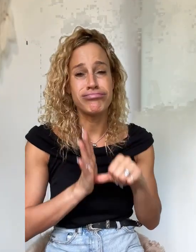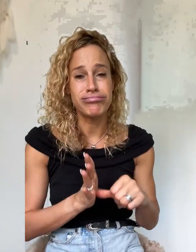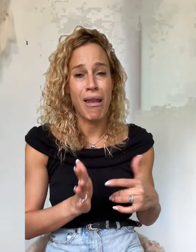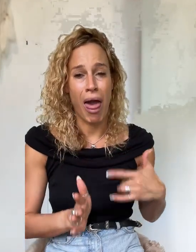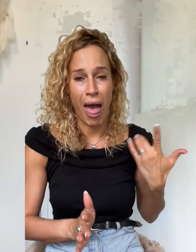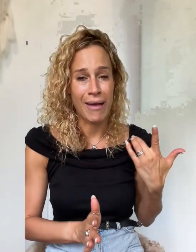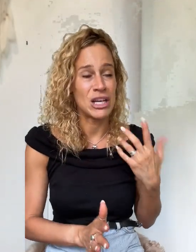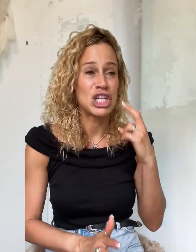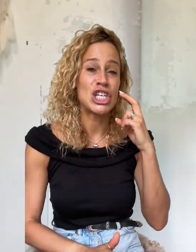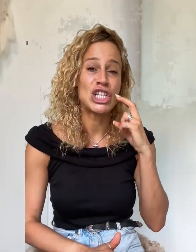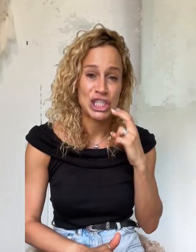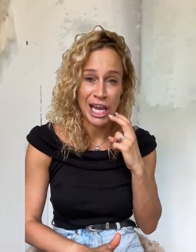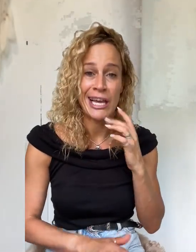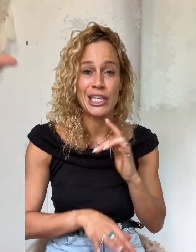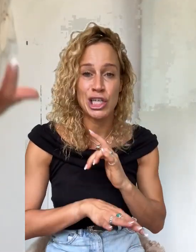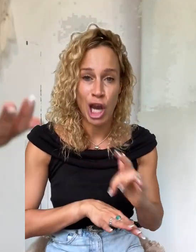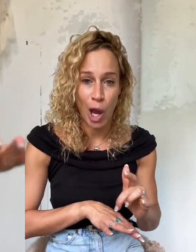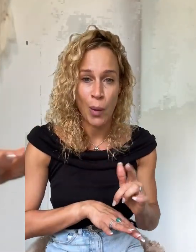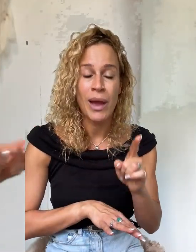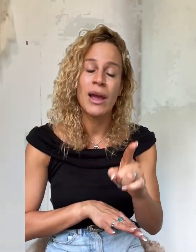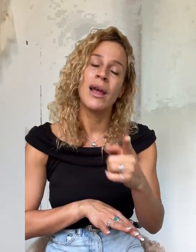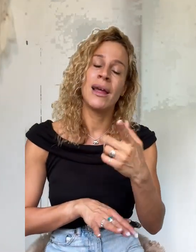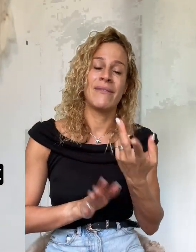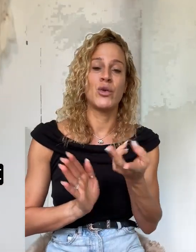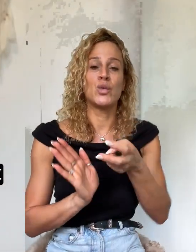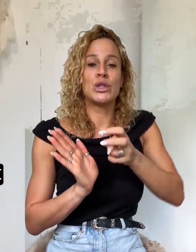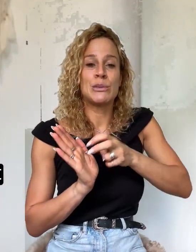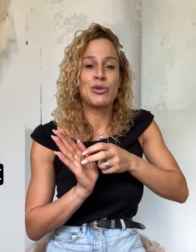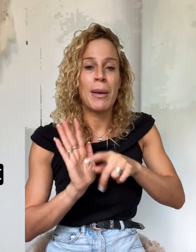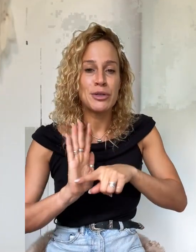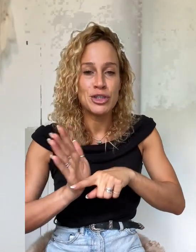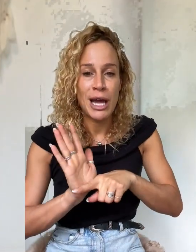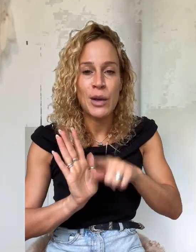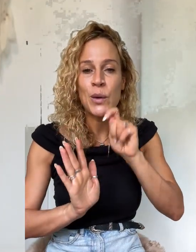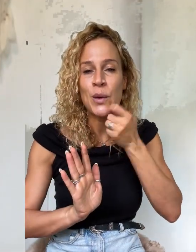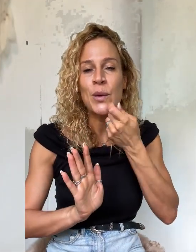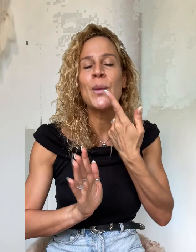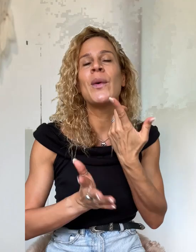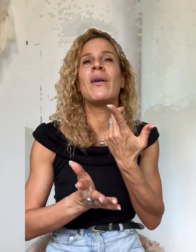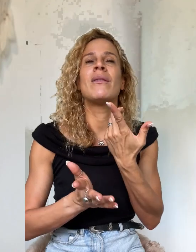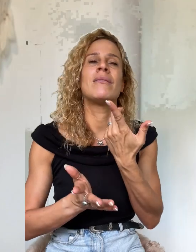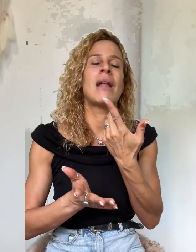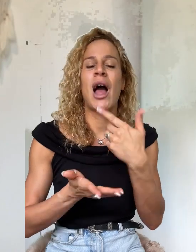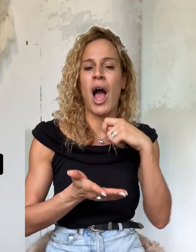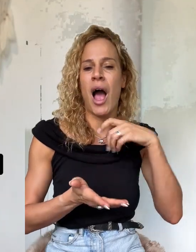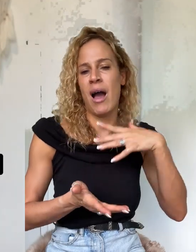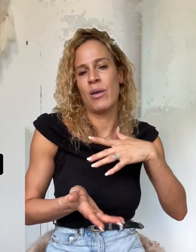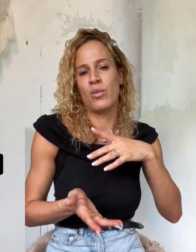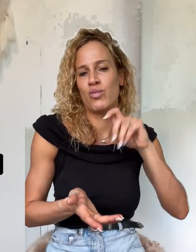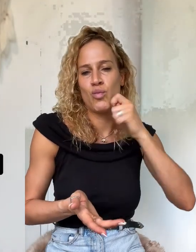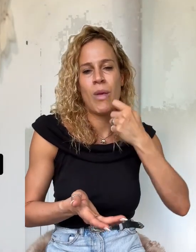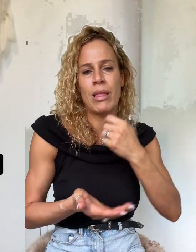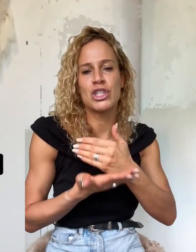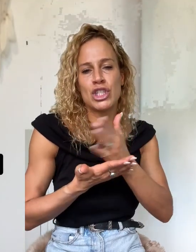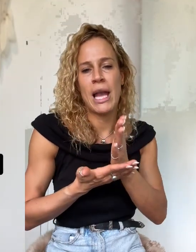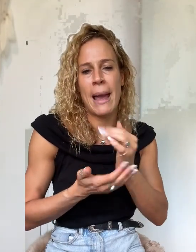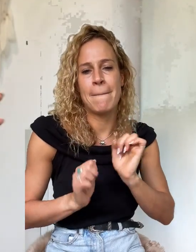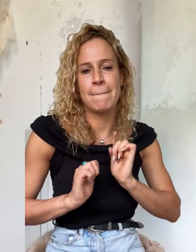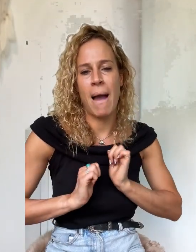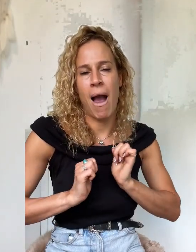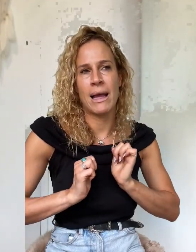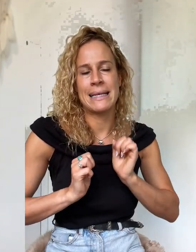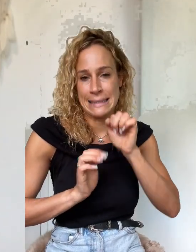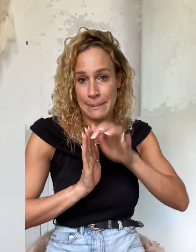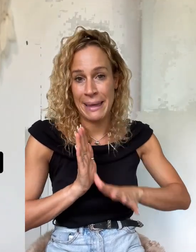at some point down the line, subscribe to this channel and you'll get more insight, I'm sure, over the years. And I will share with you how much of a shit